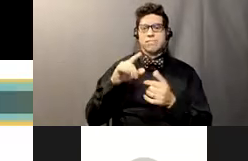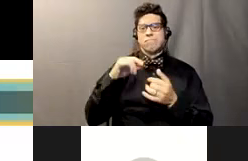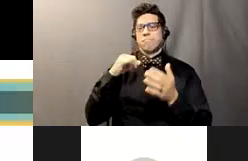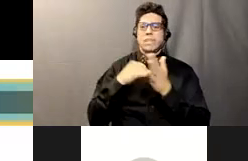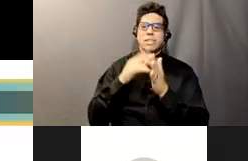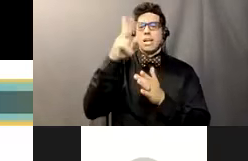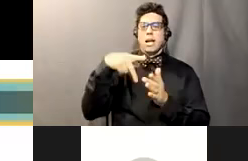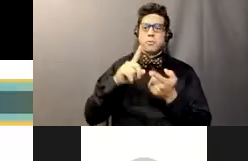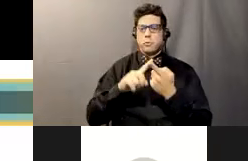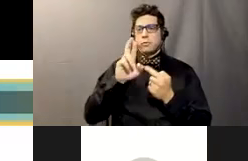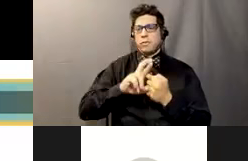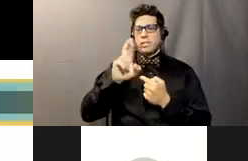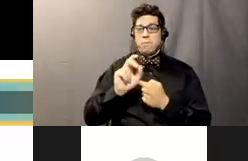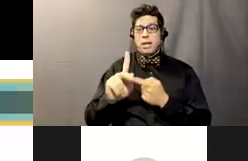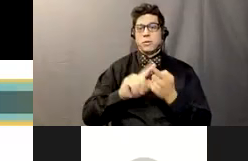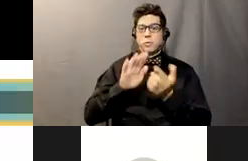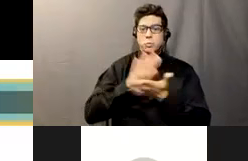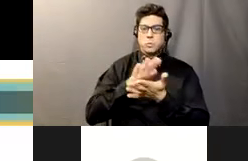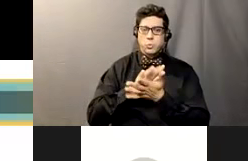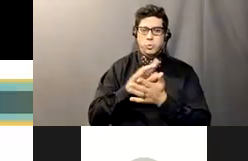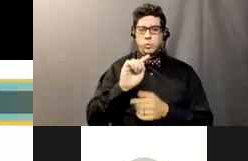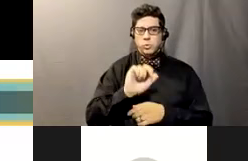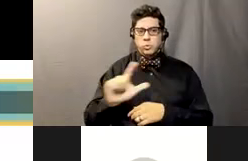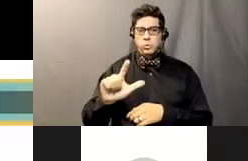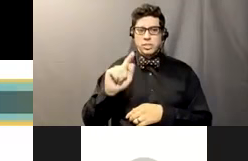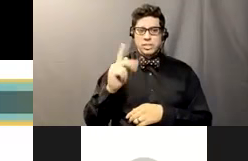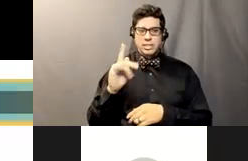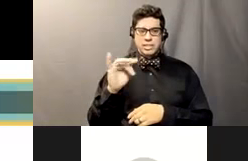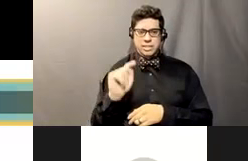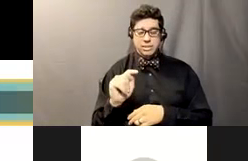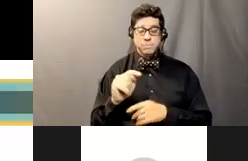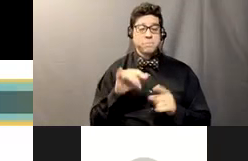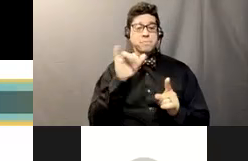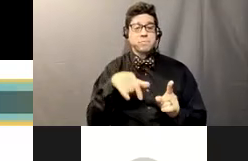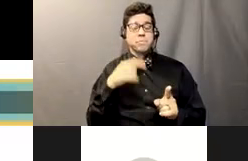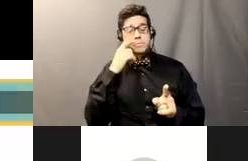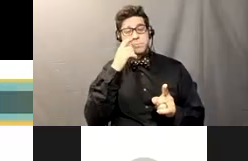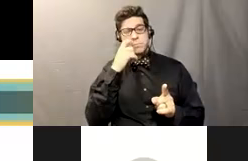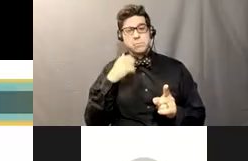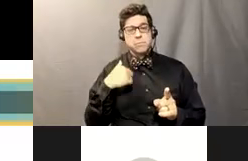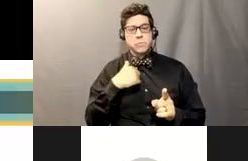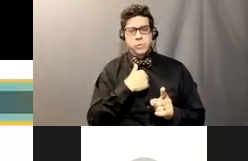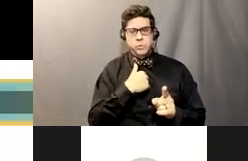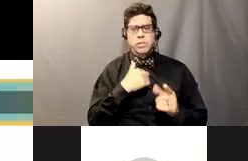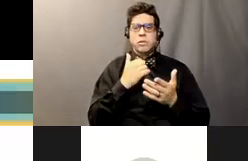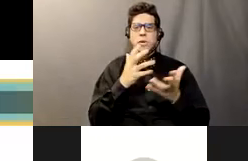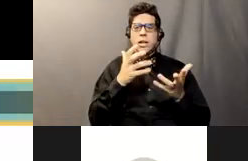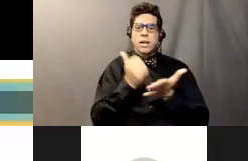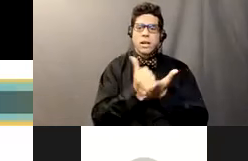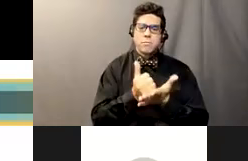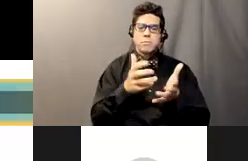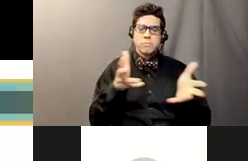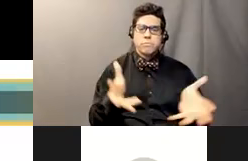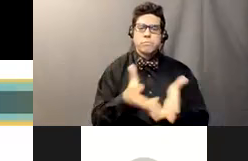the Mental Health Back to School Toolkit was developed by PEI to help educators and students create conversations about mental health at every grade level. So